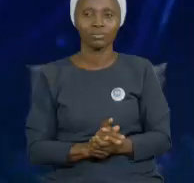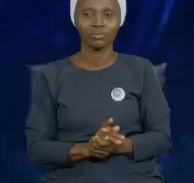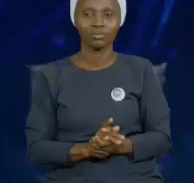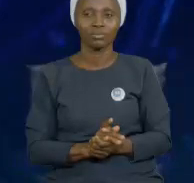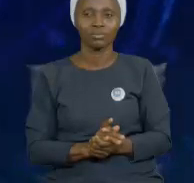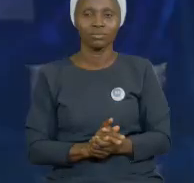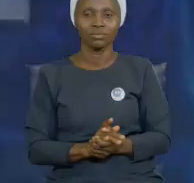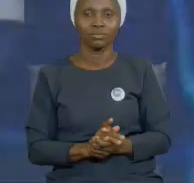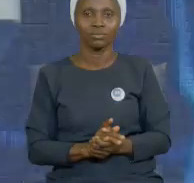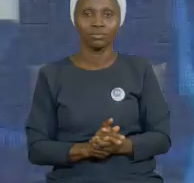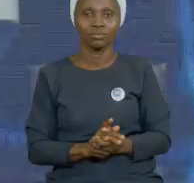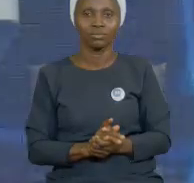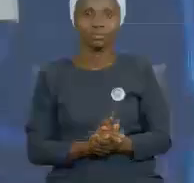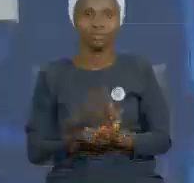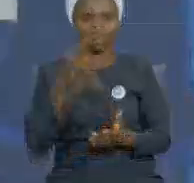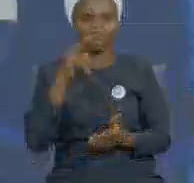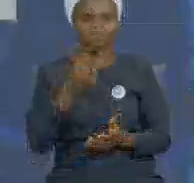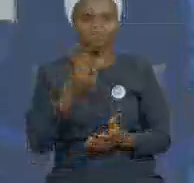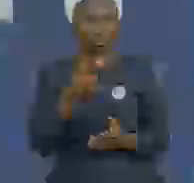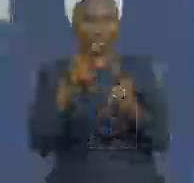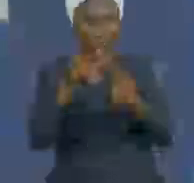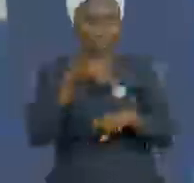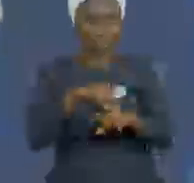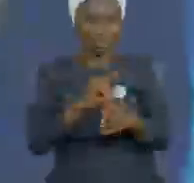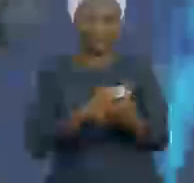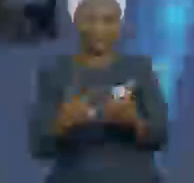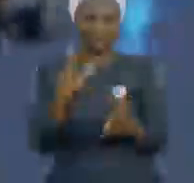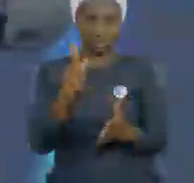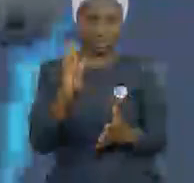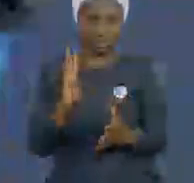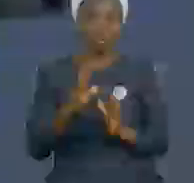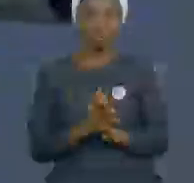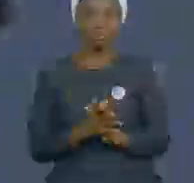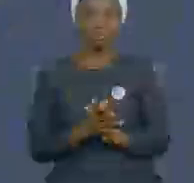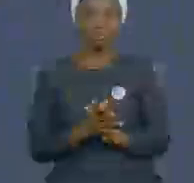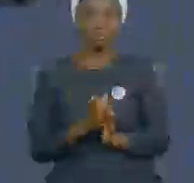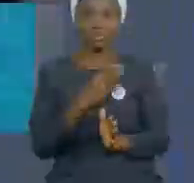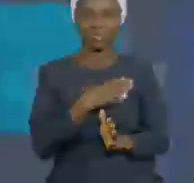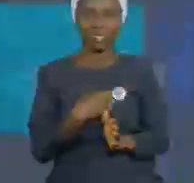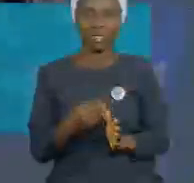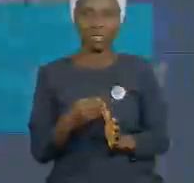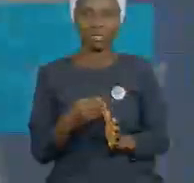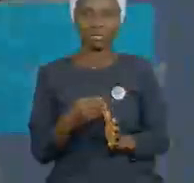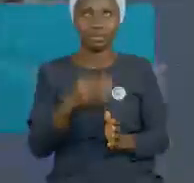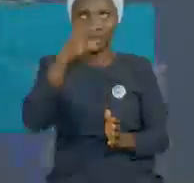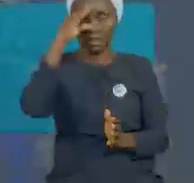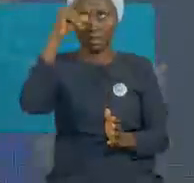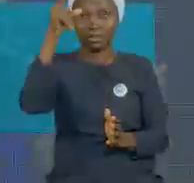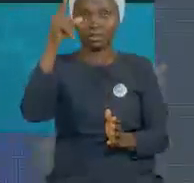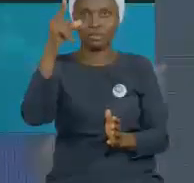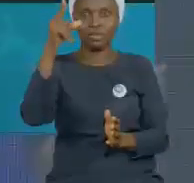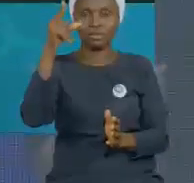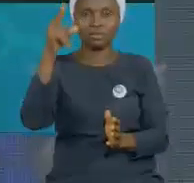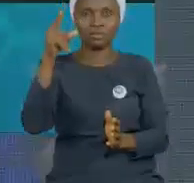Look at verse 24. In verse 24, and his fame went throughout